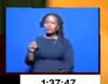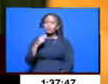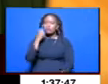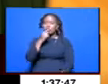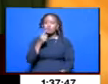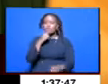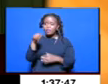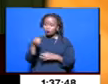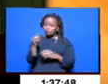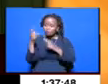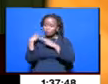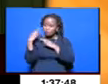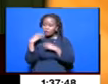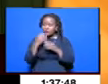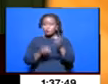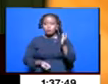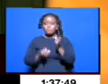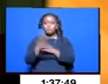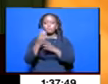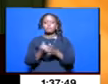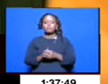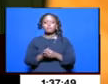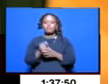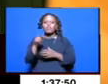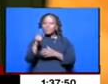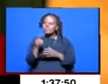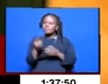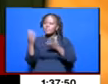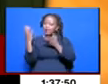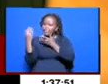promoters? Were they not supposed to undertake